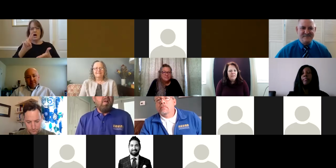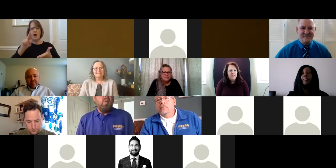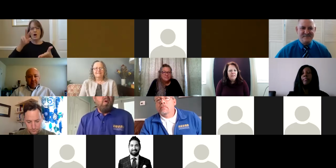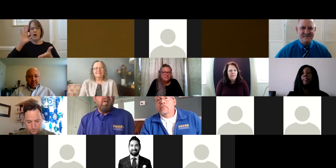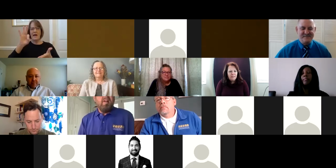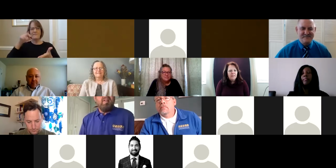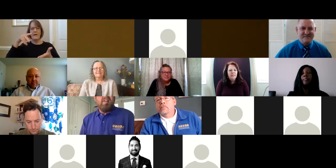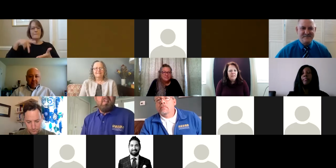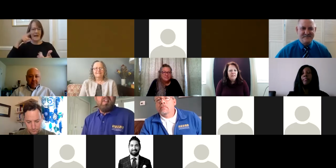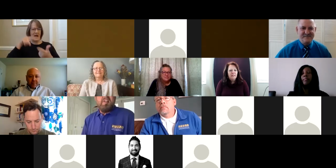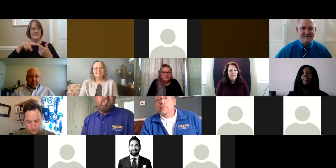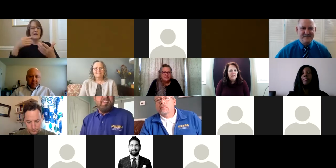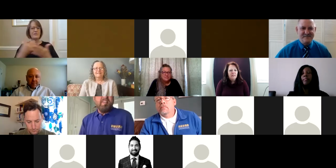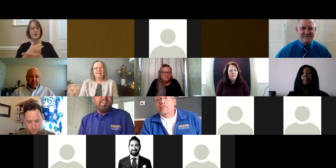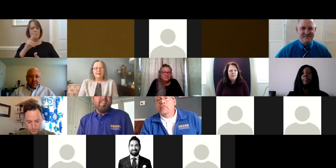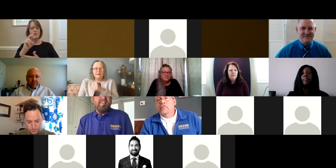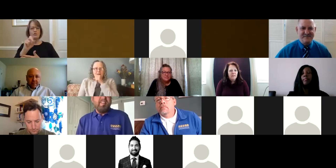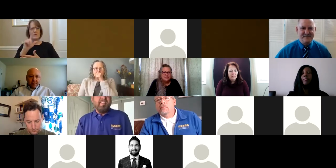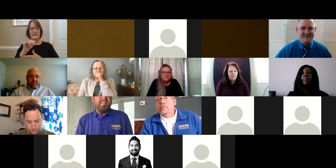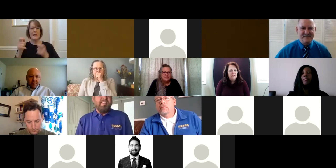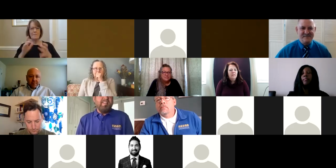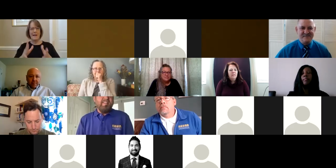gets on board. Good to see you.